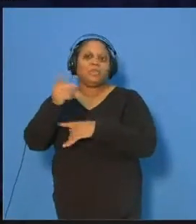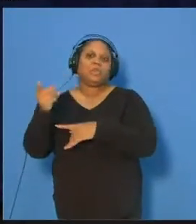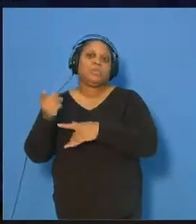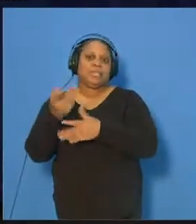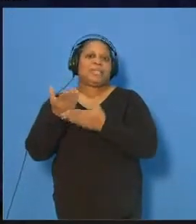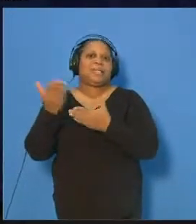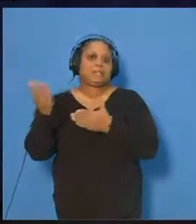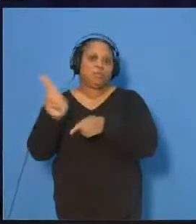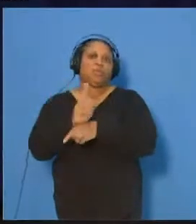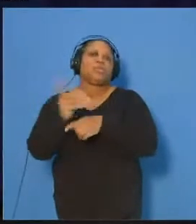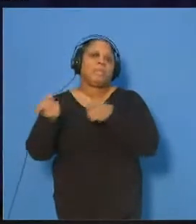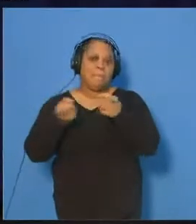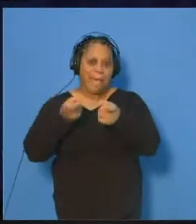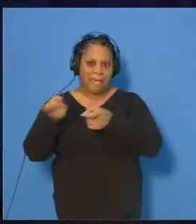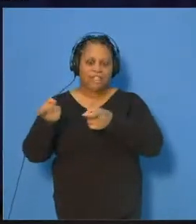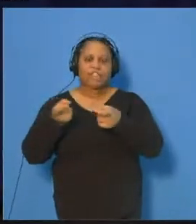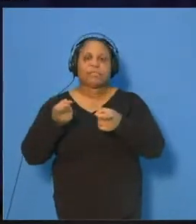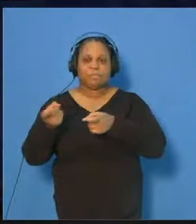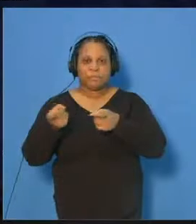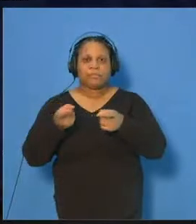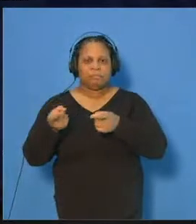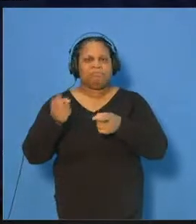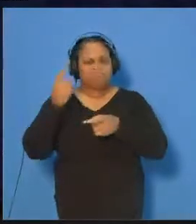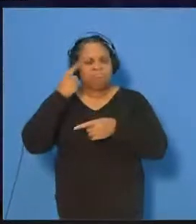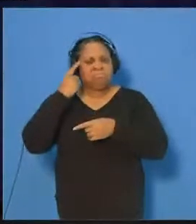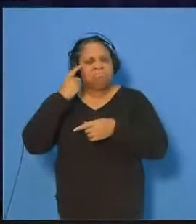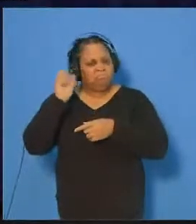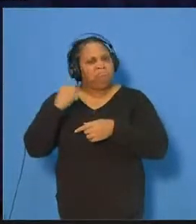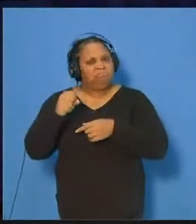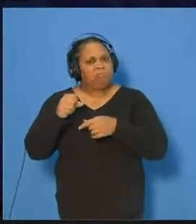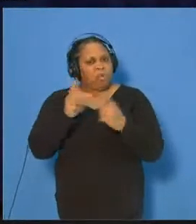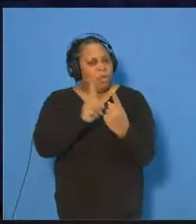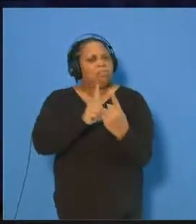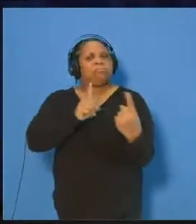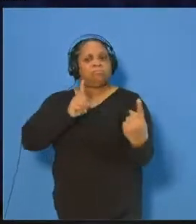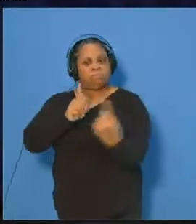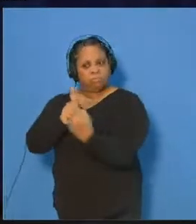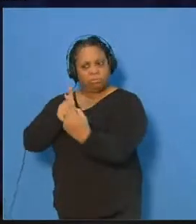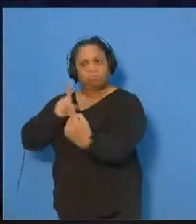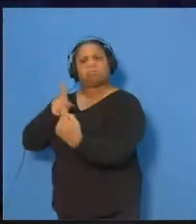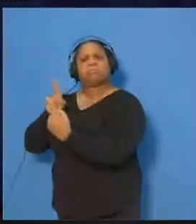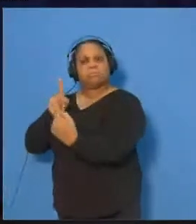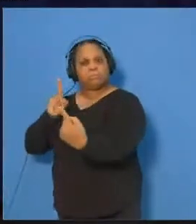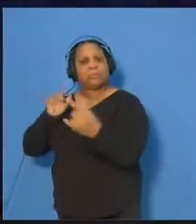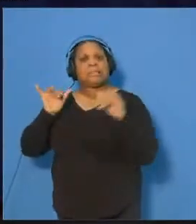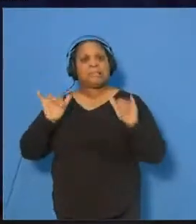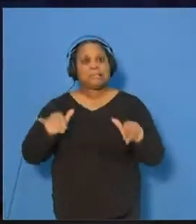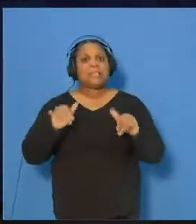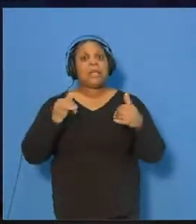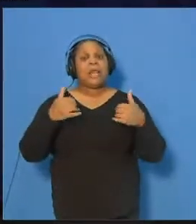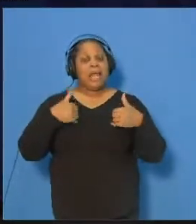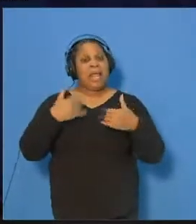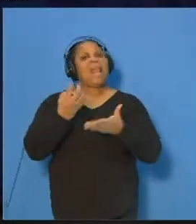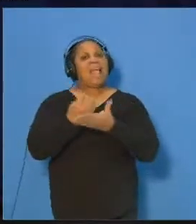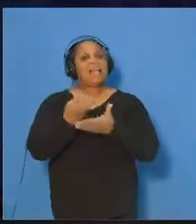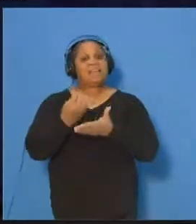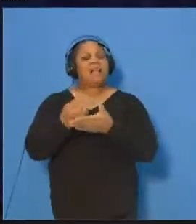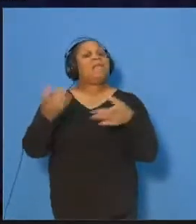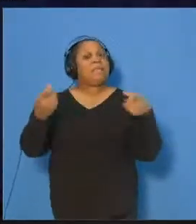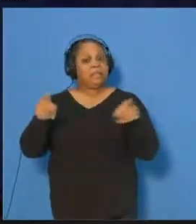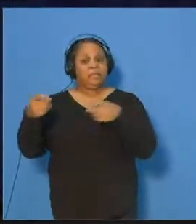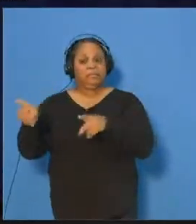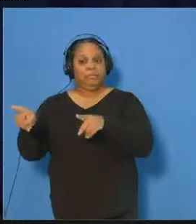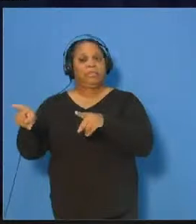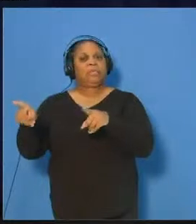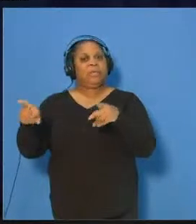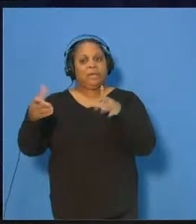which we use to manage this. And I think that we can effectively maintain our social distancing and get some economic activity going again